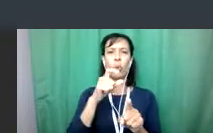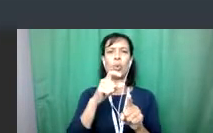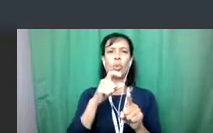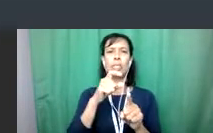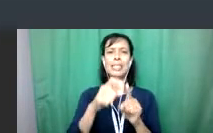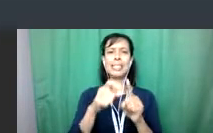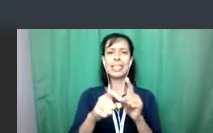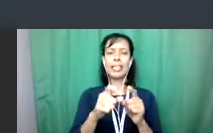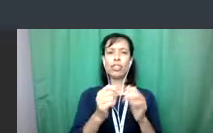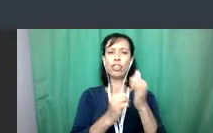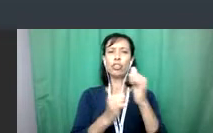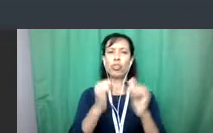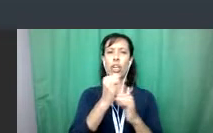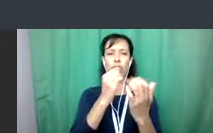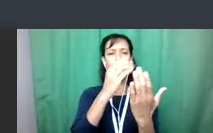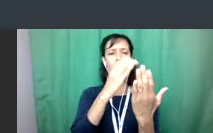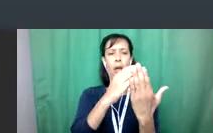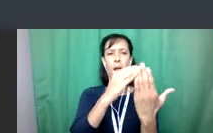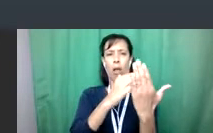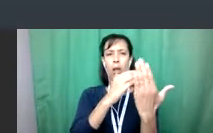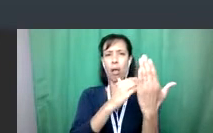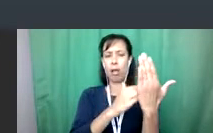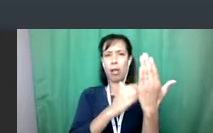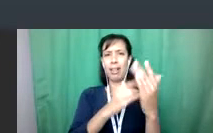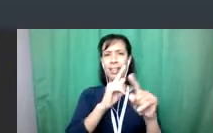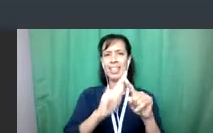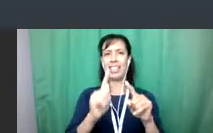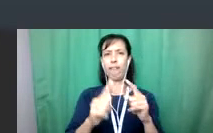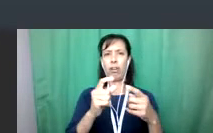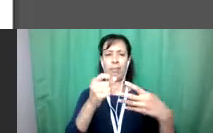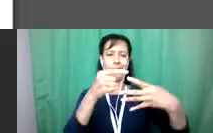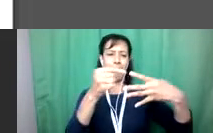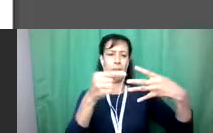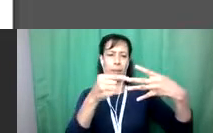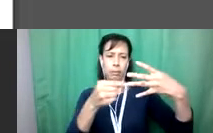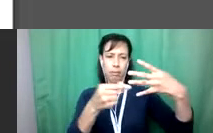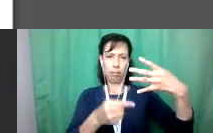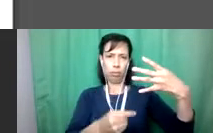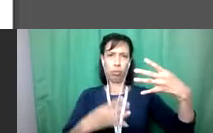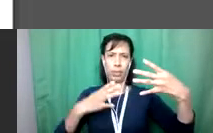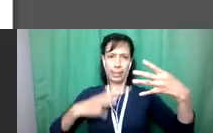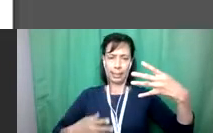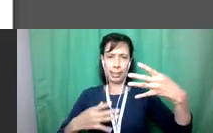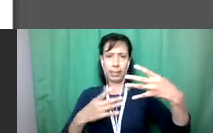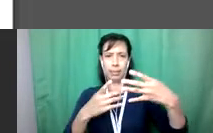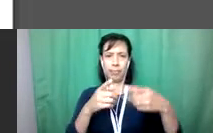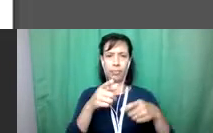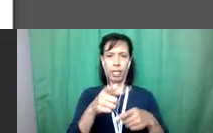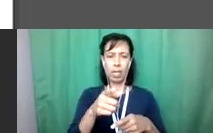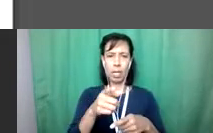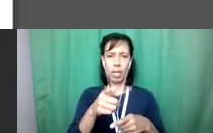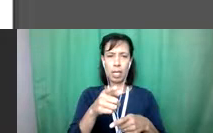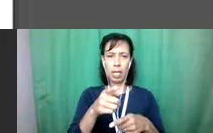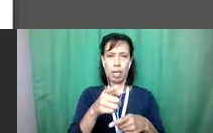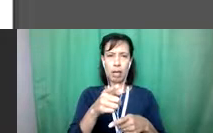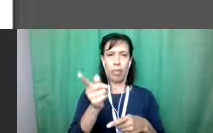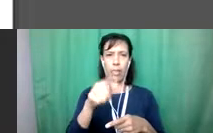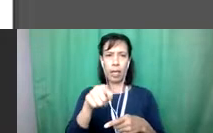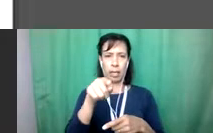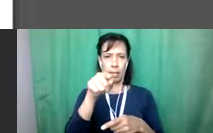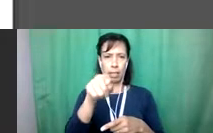all of the different elements that you're going to have in your dissertation. And I just want to take you here. So